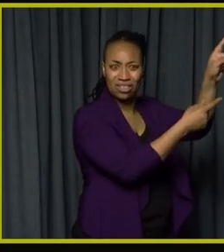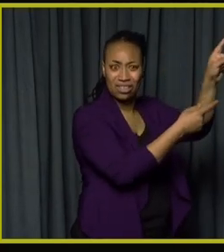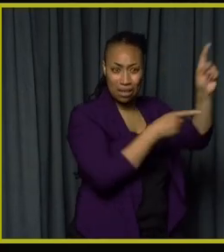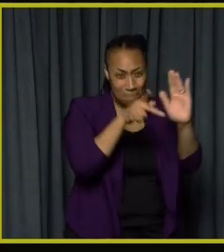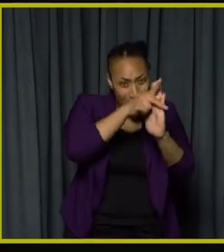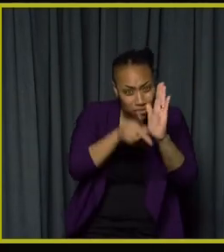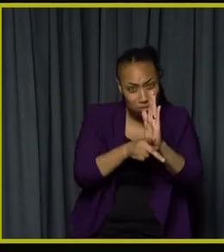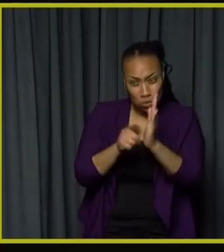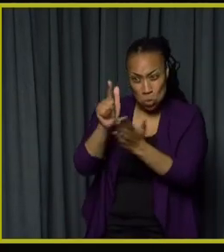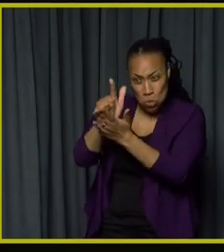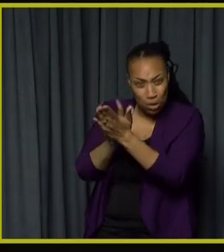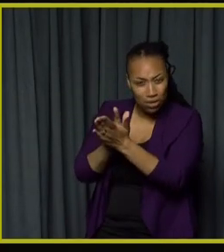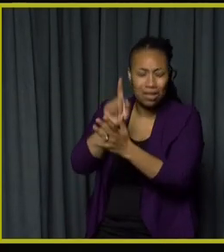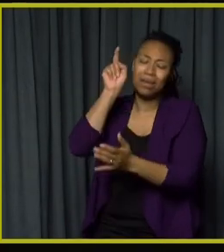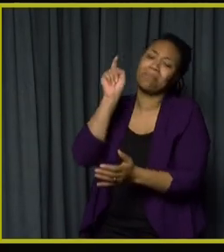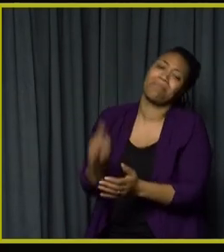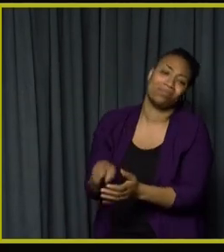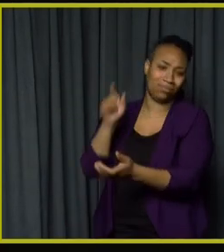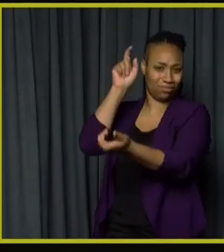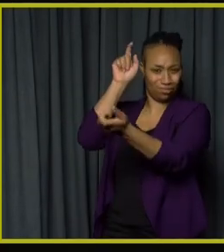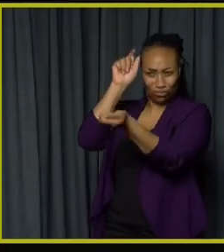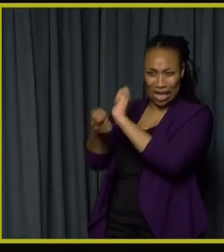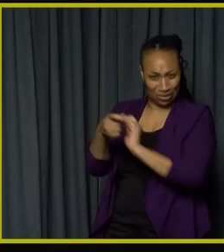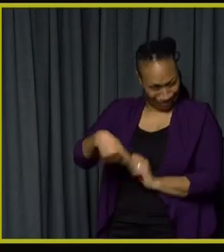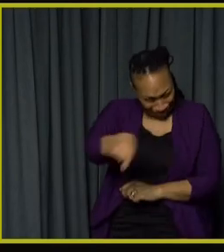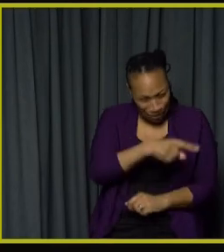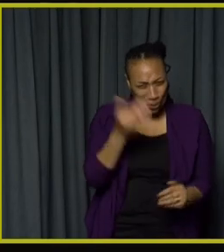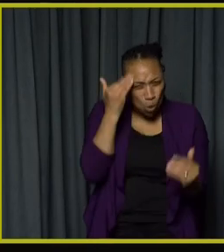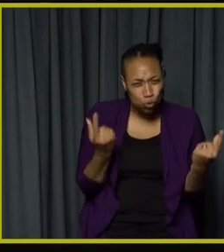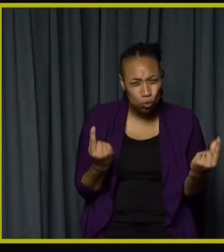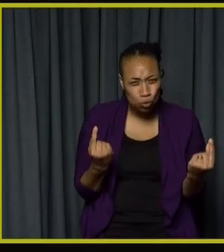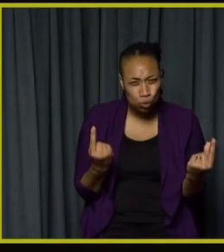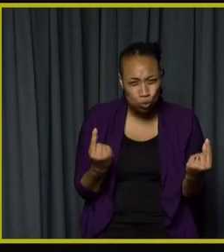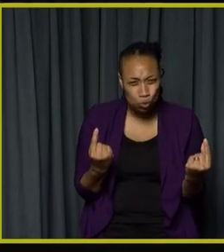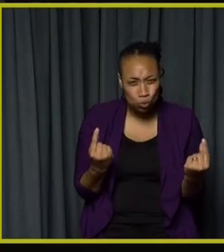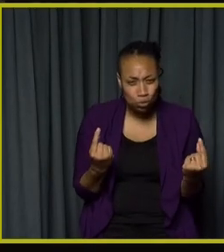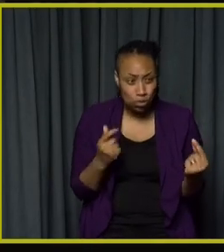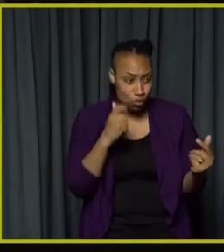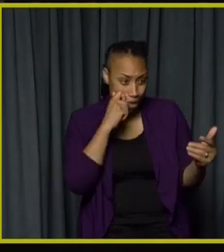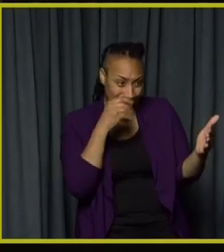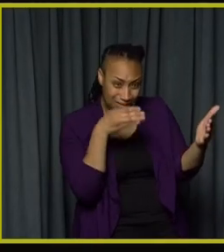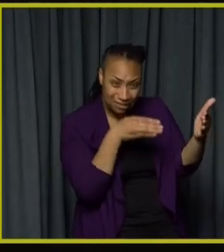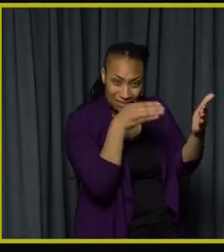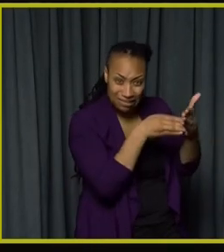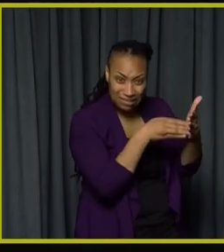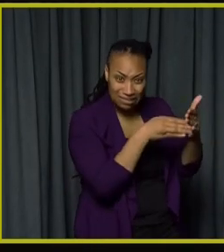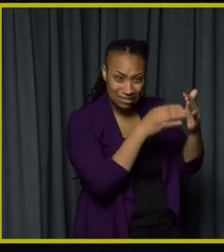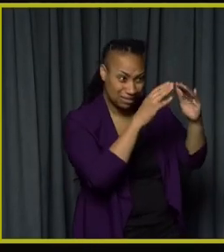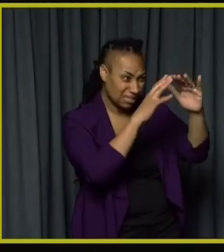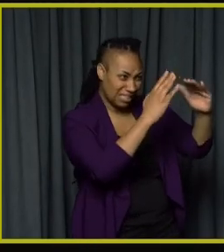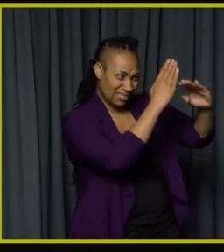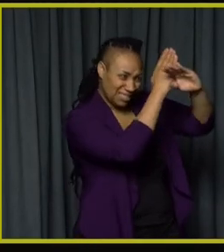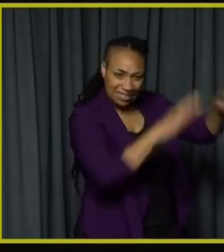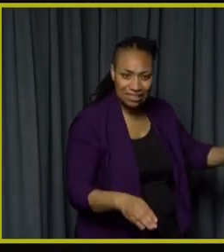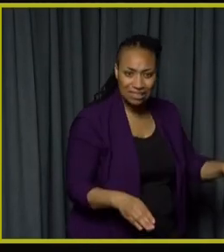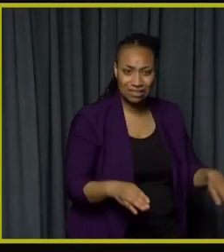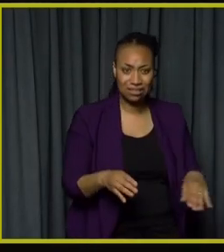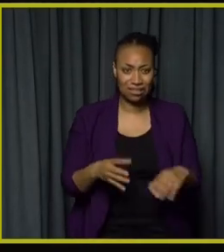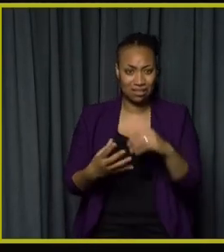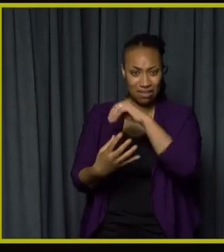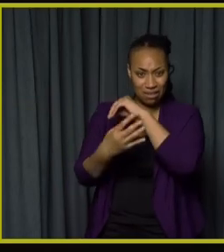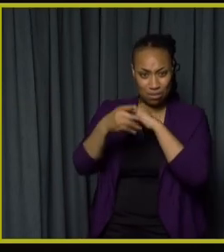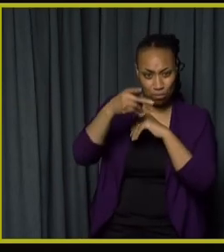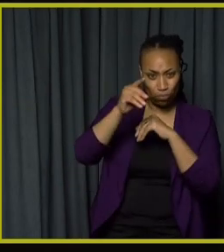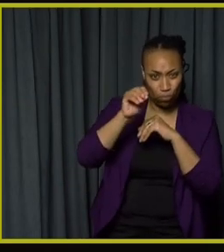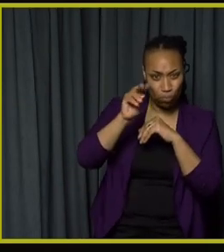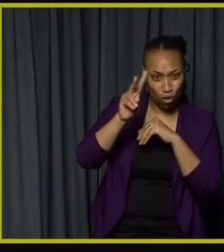are needed to address poverty, systemic racism, ecological devastation, denial of health care, and the war economy.